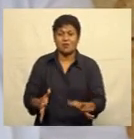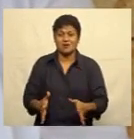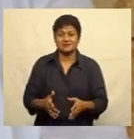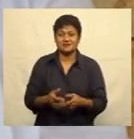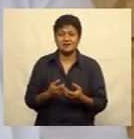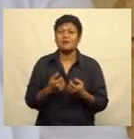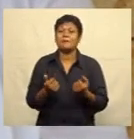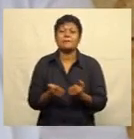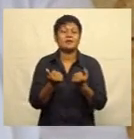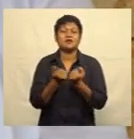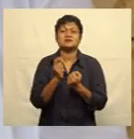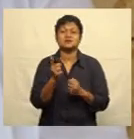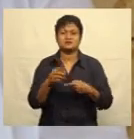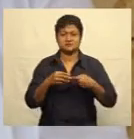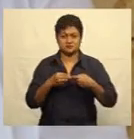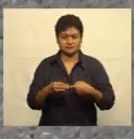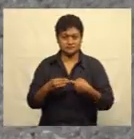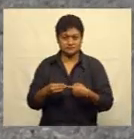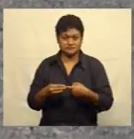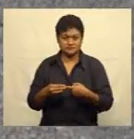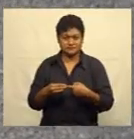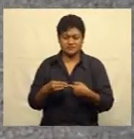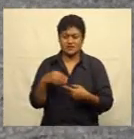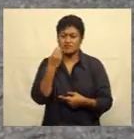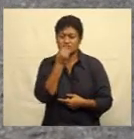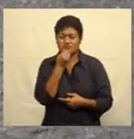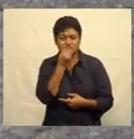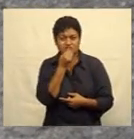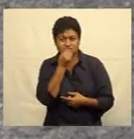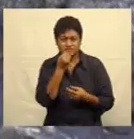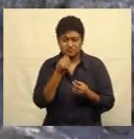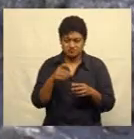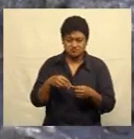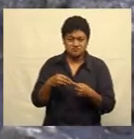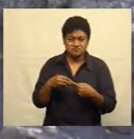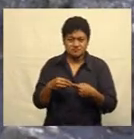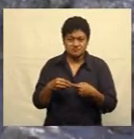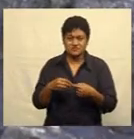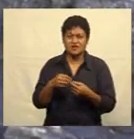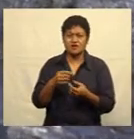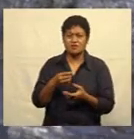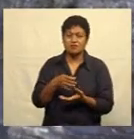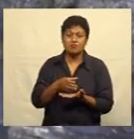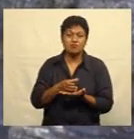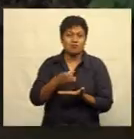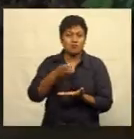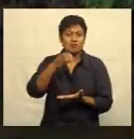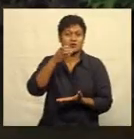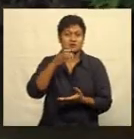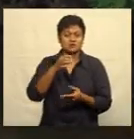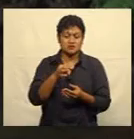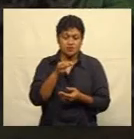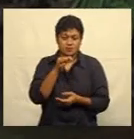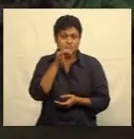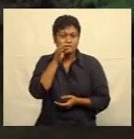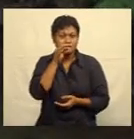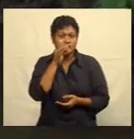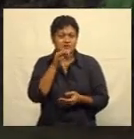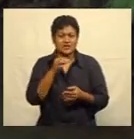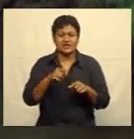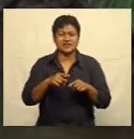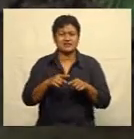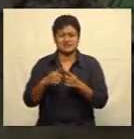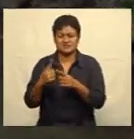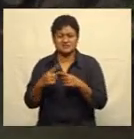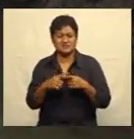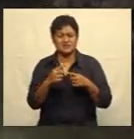plastics, like snack food wrappers and PET bottles, straws, other plastic items.